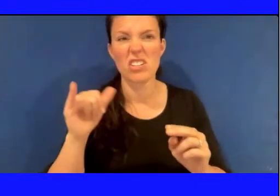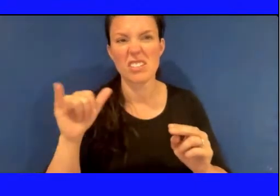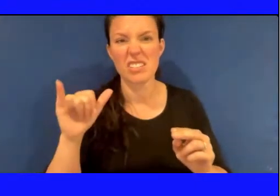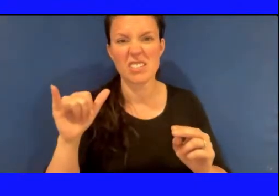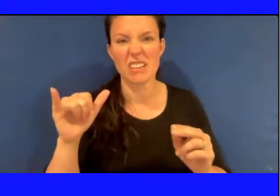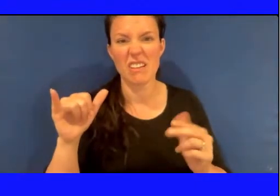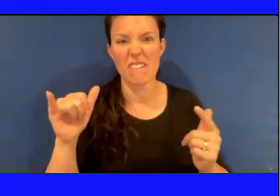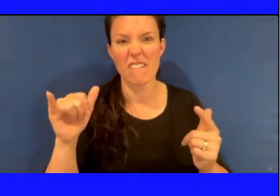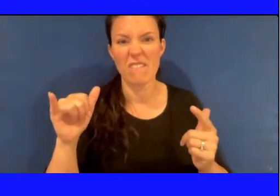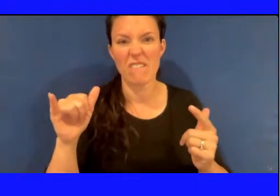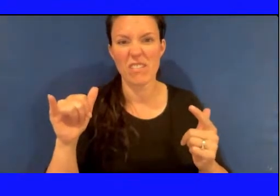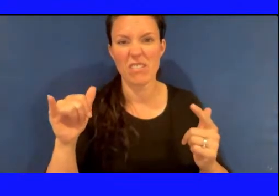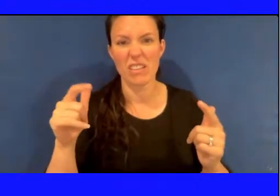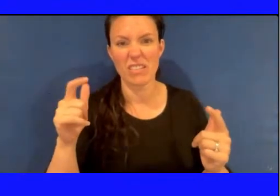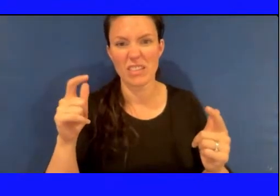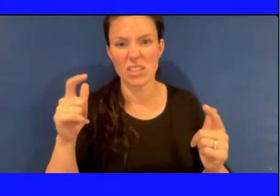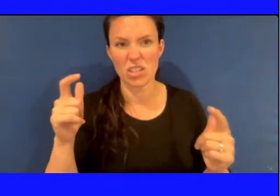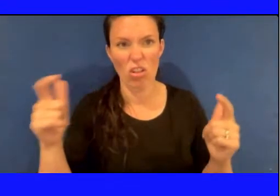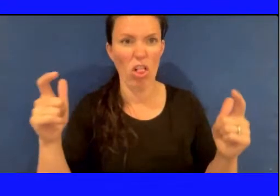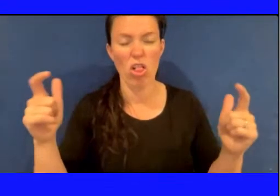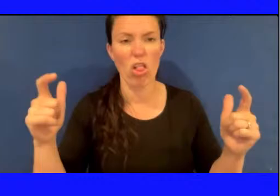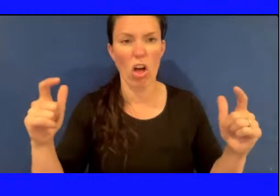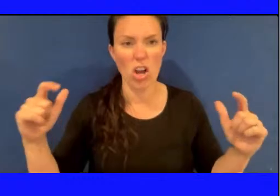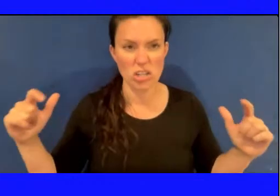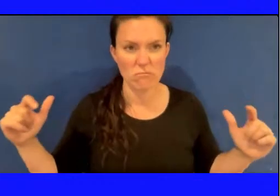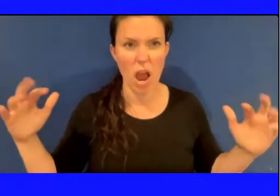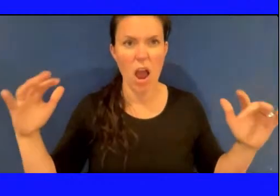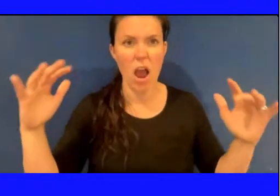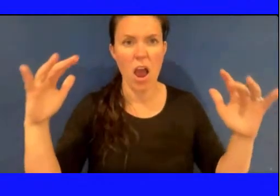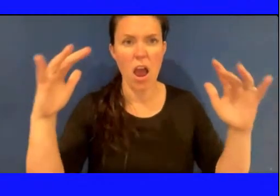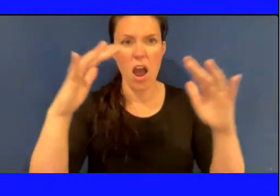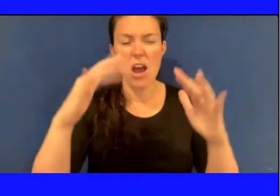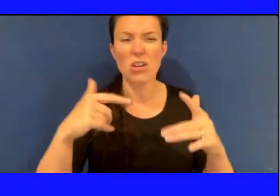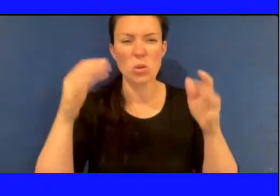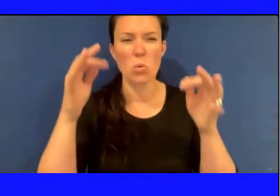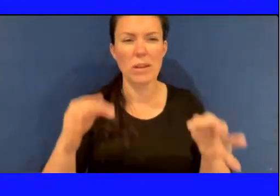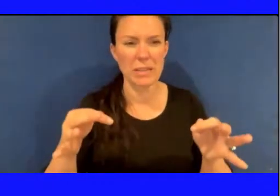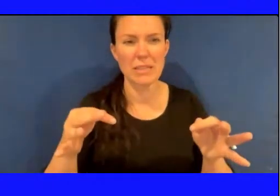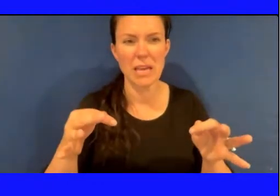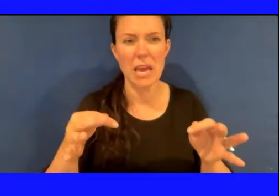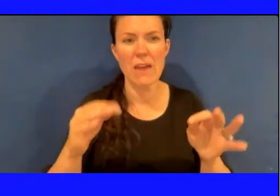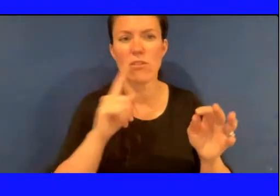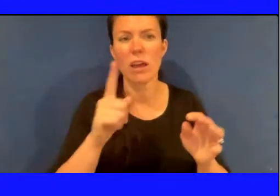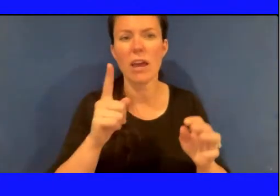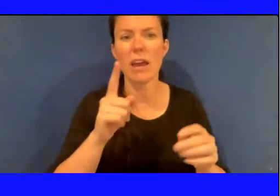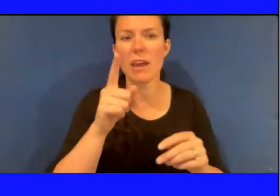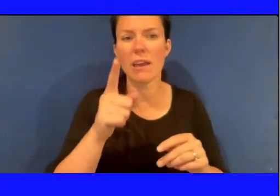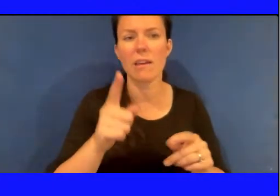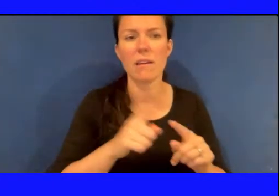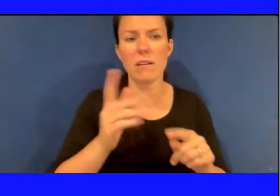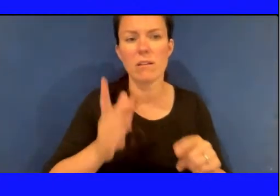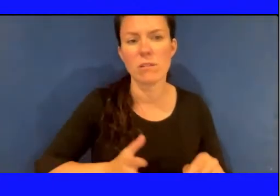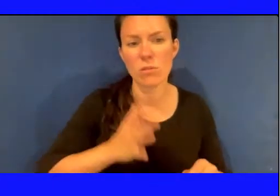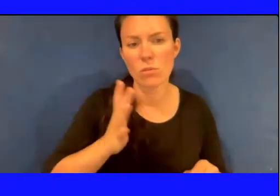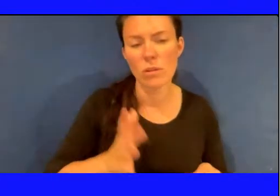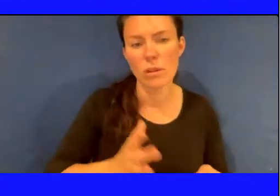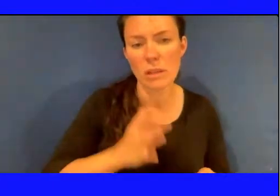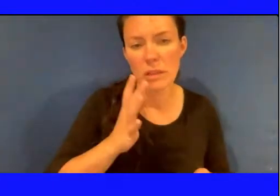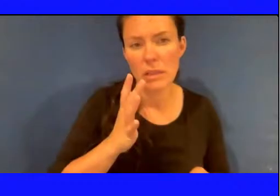over the community. And so what we created is a very elegant, but almost